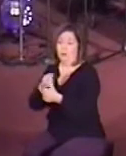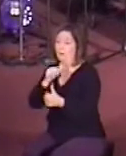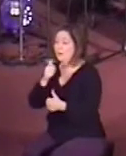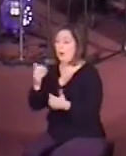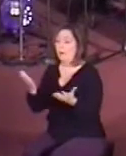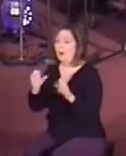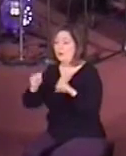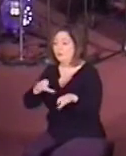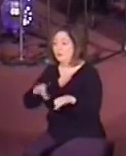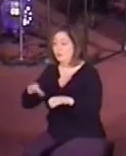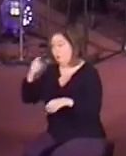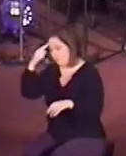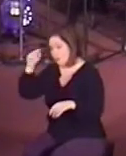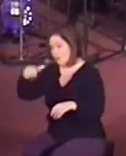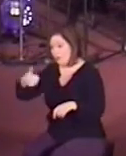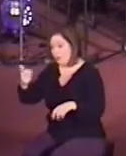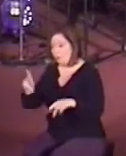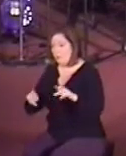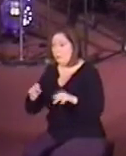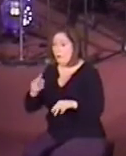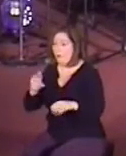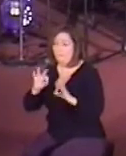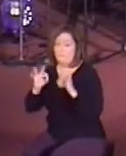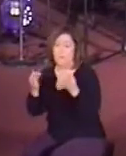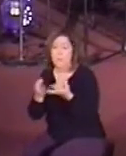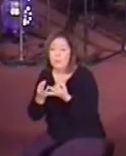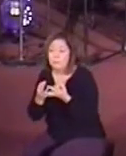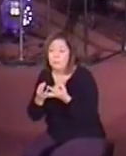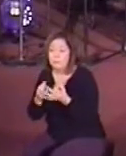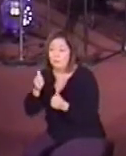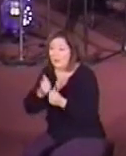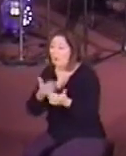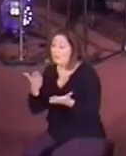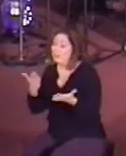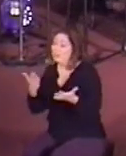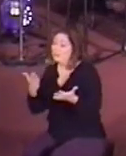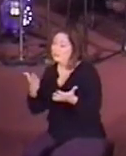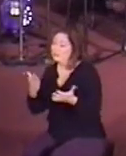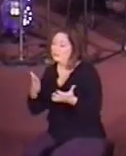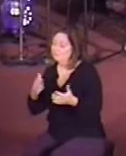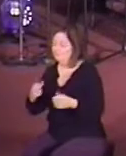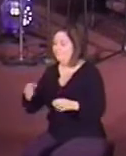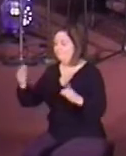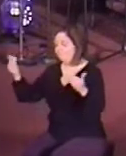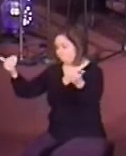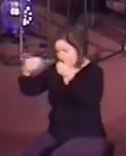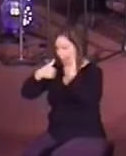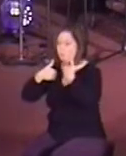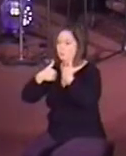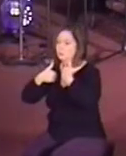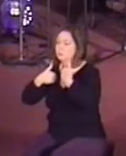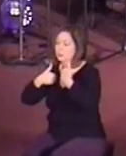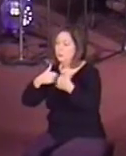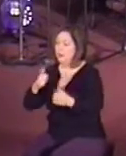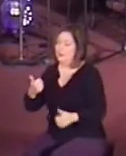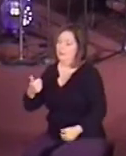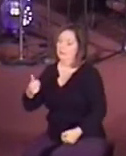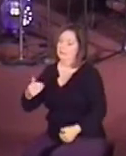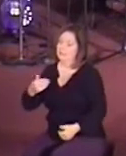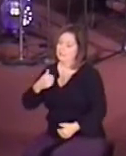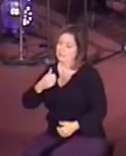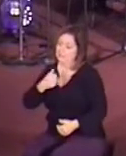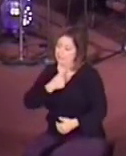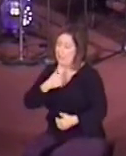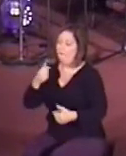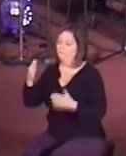do for other people or what can he do for his family. When everything becomes so egocentric and about himself or